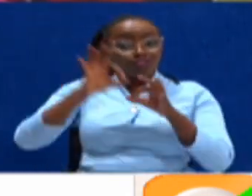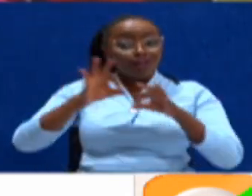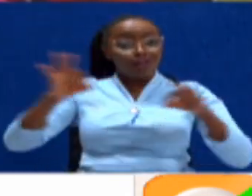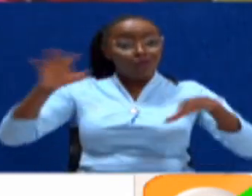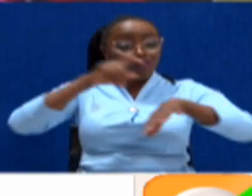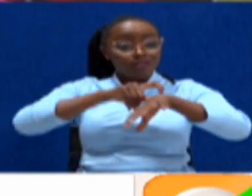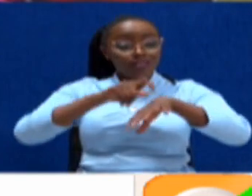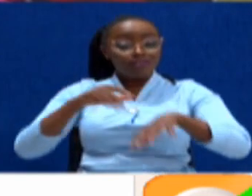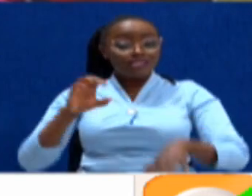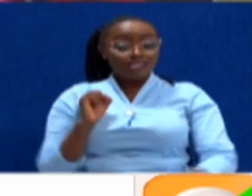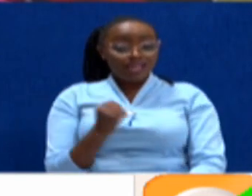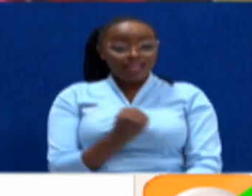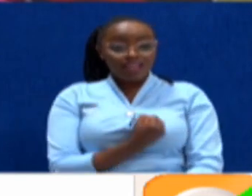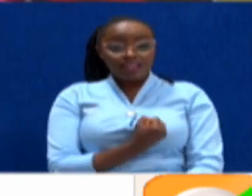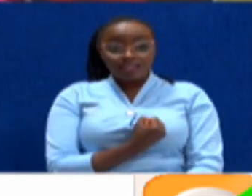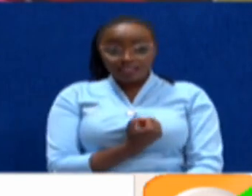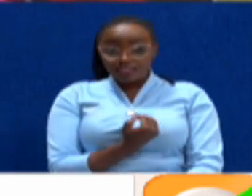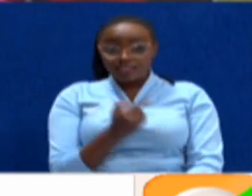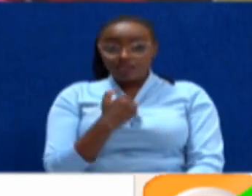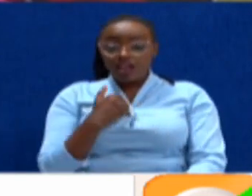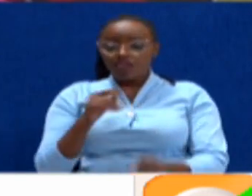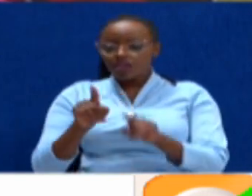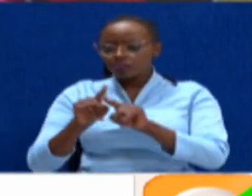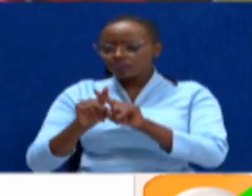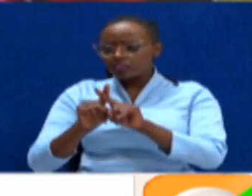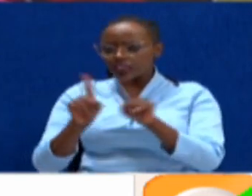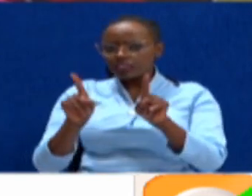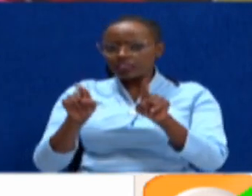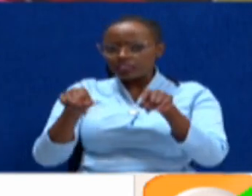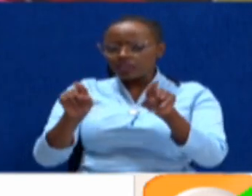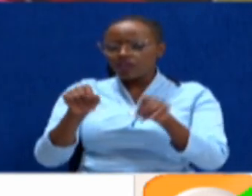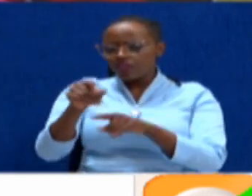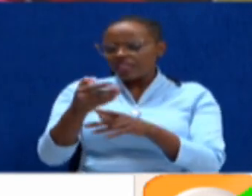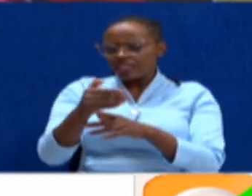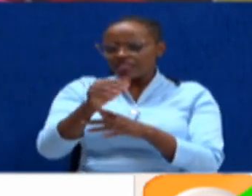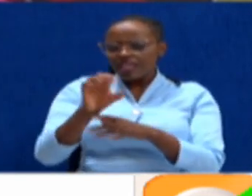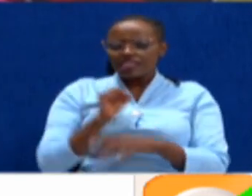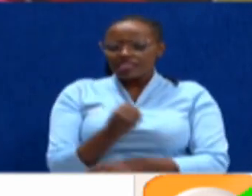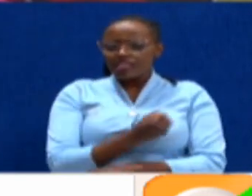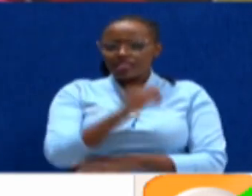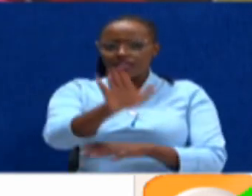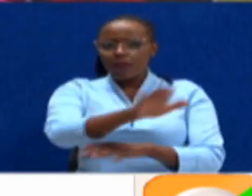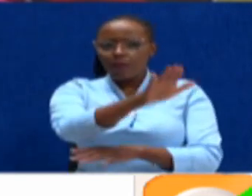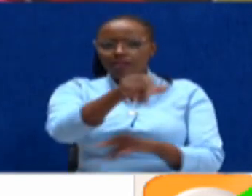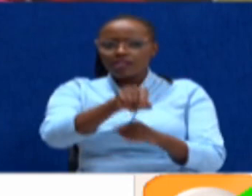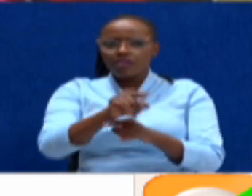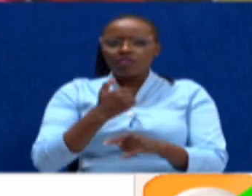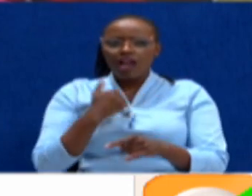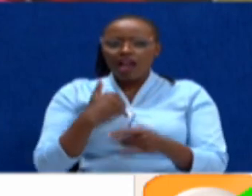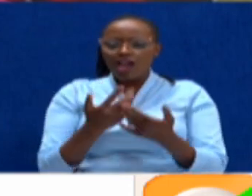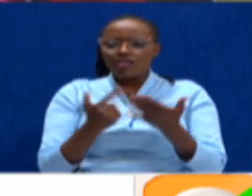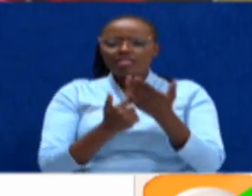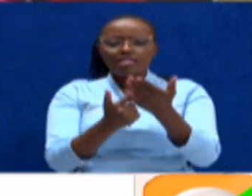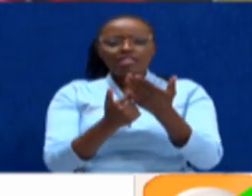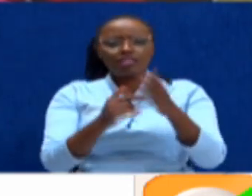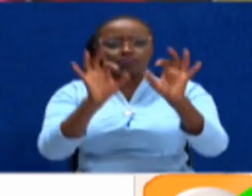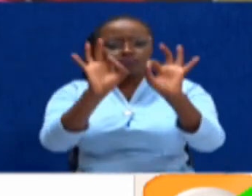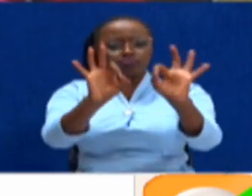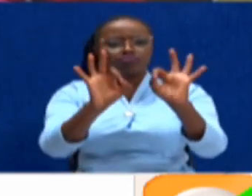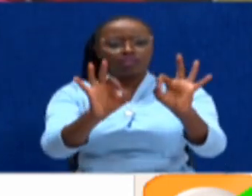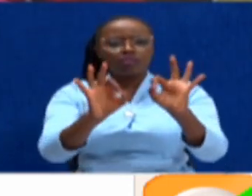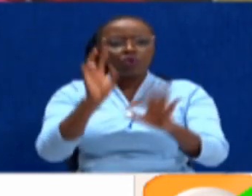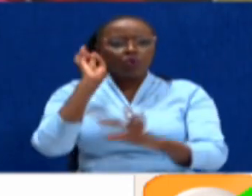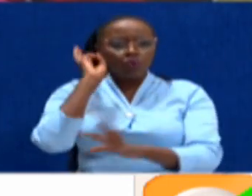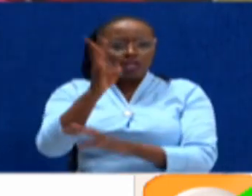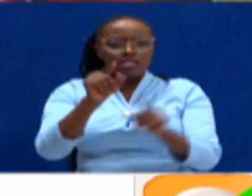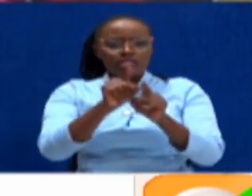long time the Senate had distinguished itself as this house where there were very substantive debates that were